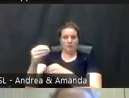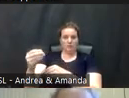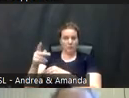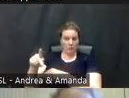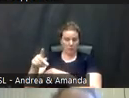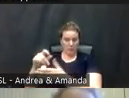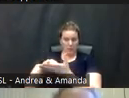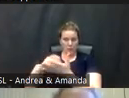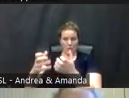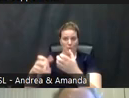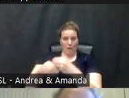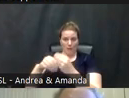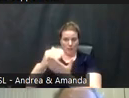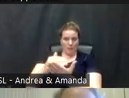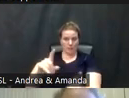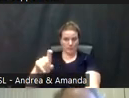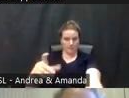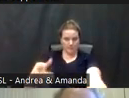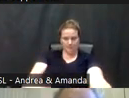you would like to add to the list?